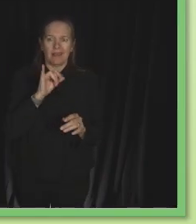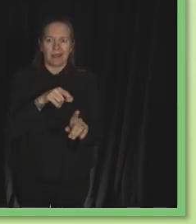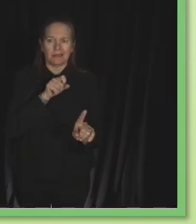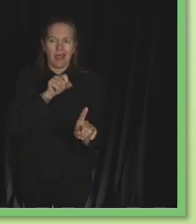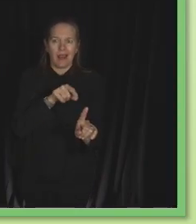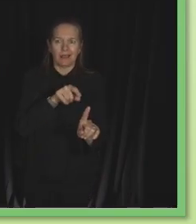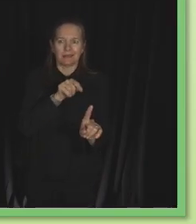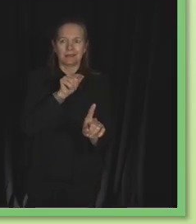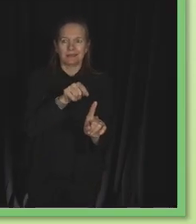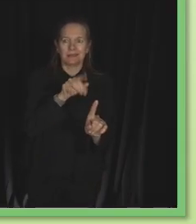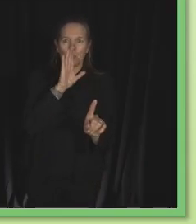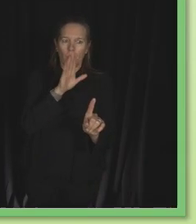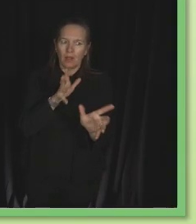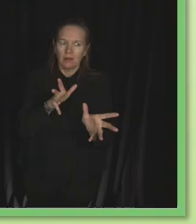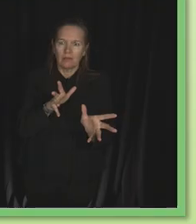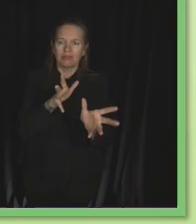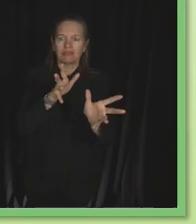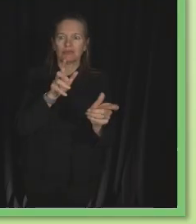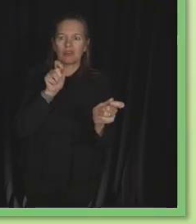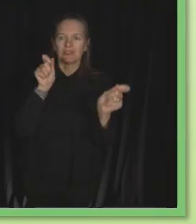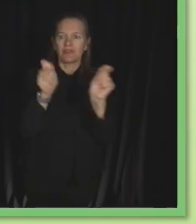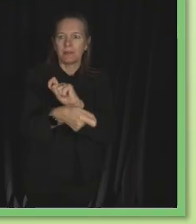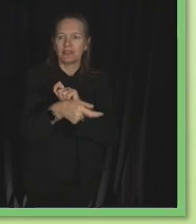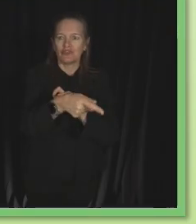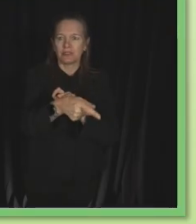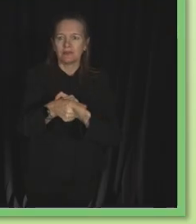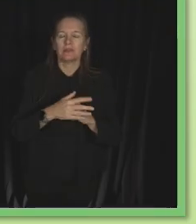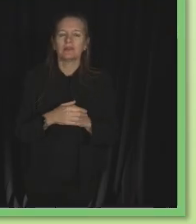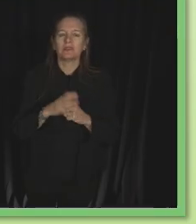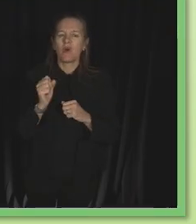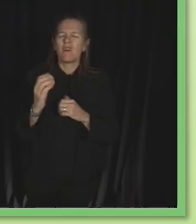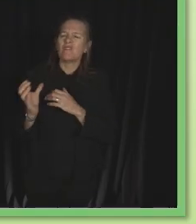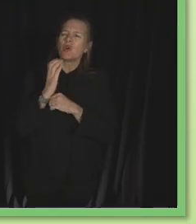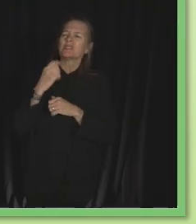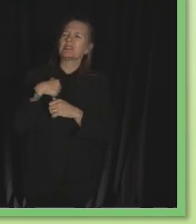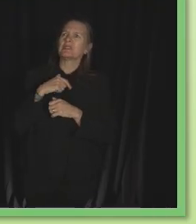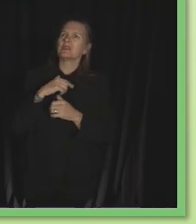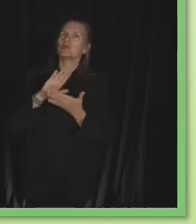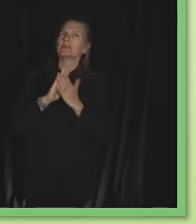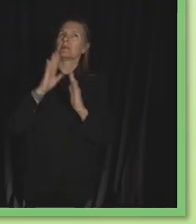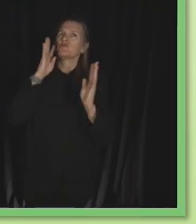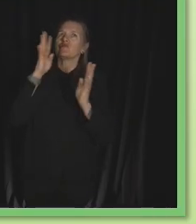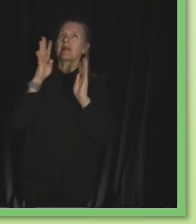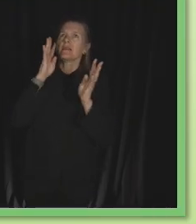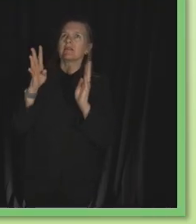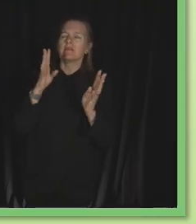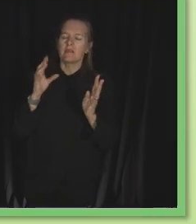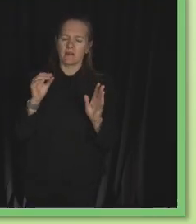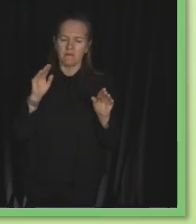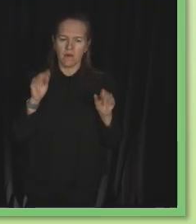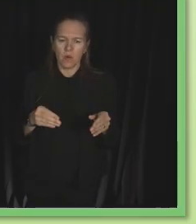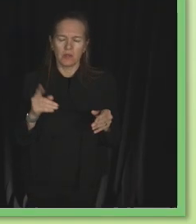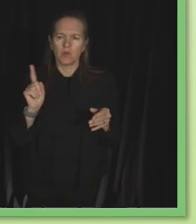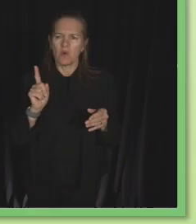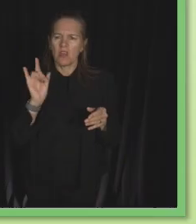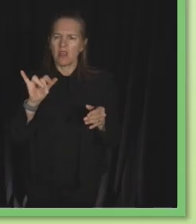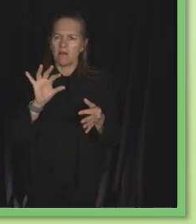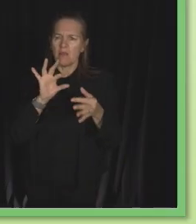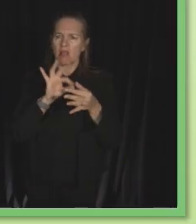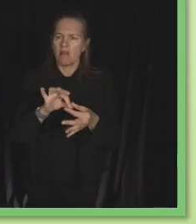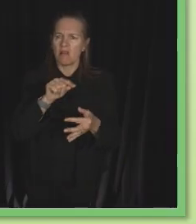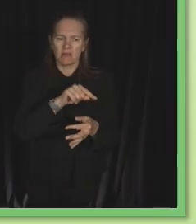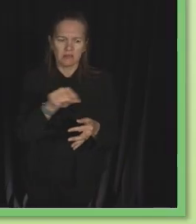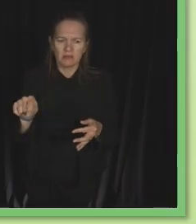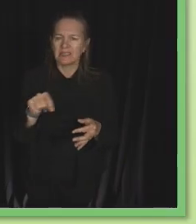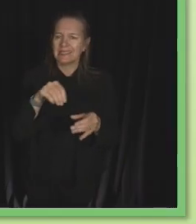our transformation. It's forced us to get creative and keep the focus on where it really belongs, the communities we